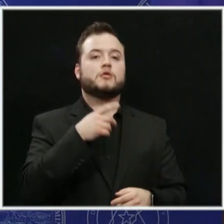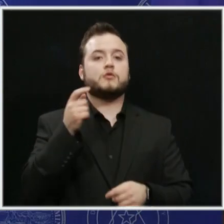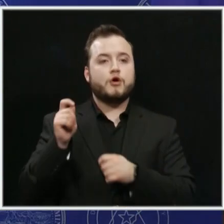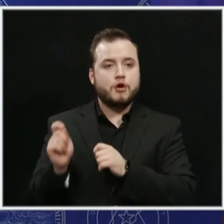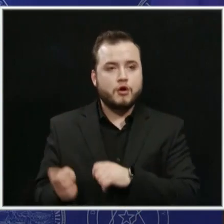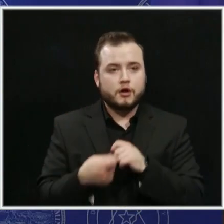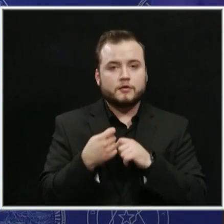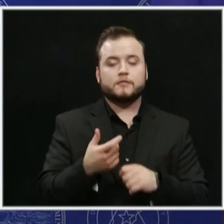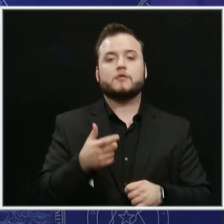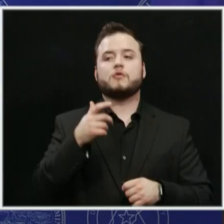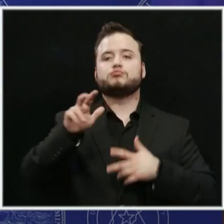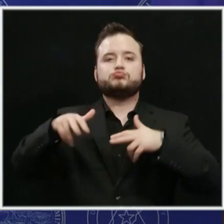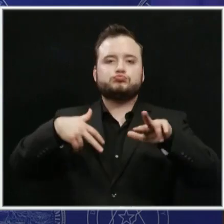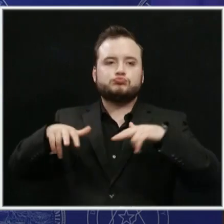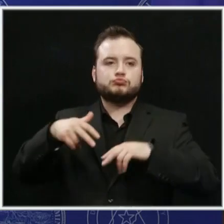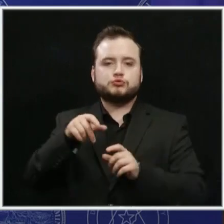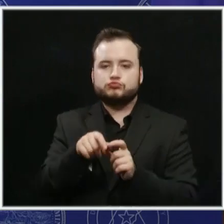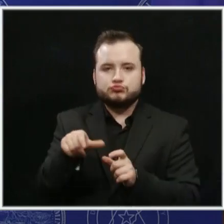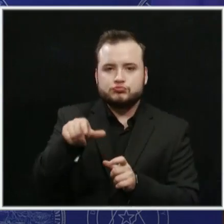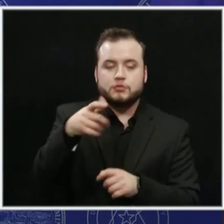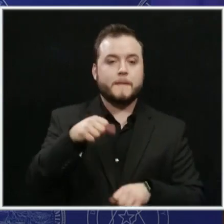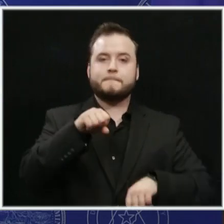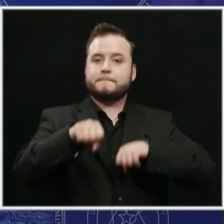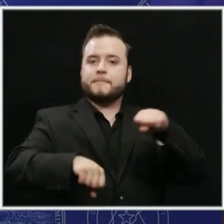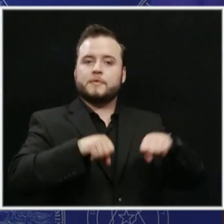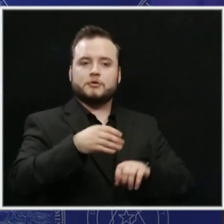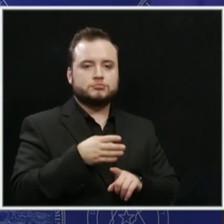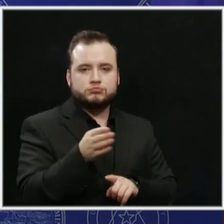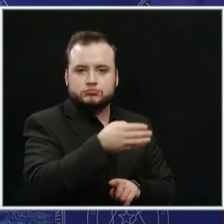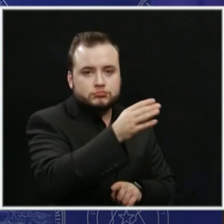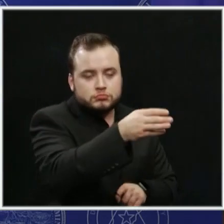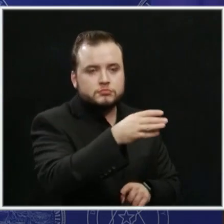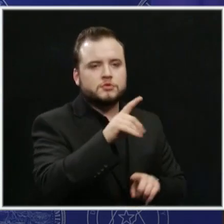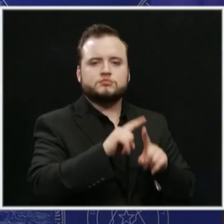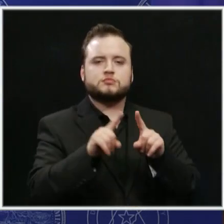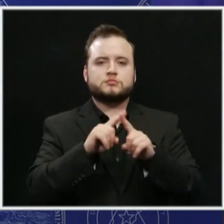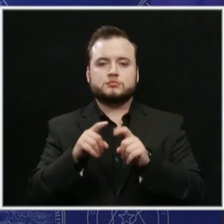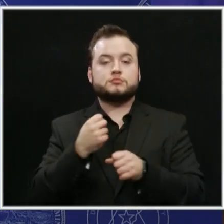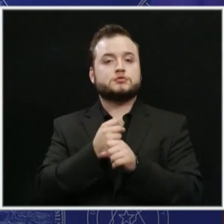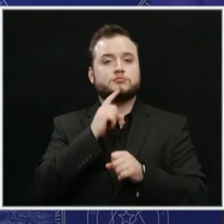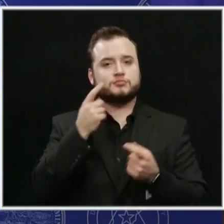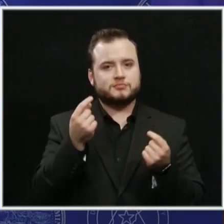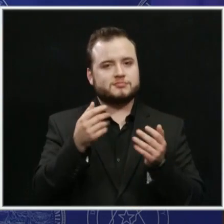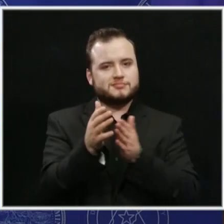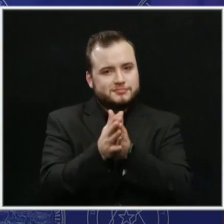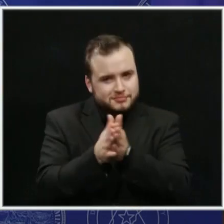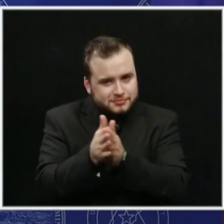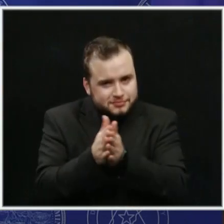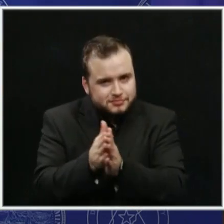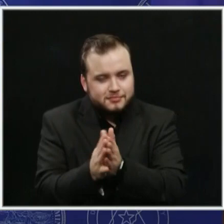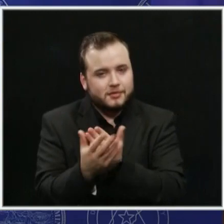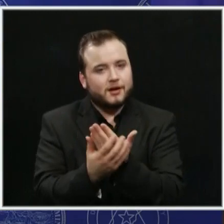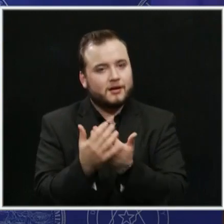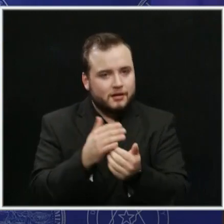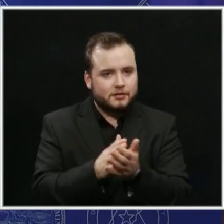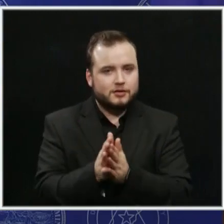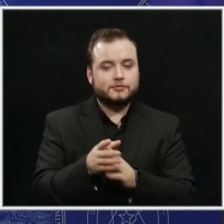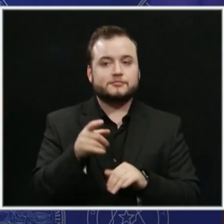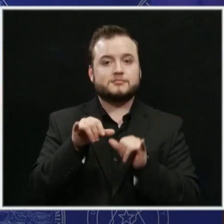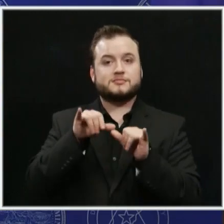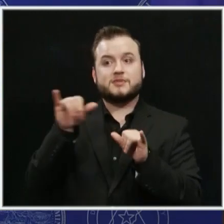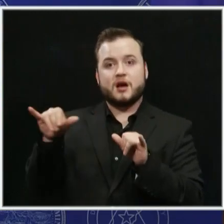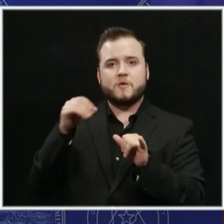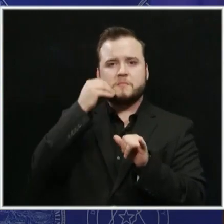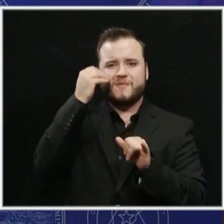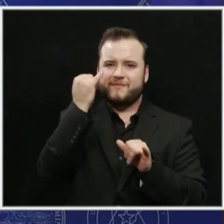washing our hands, stay home if you're sick, cough into your sleeve, wear a mask. If we don't do those things,